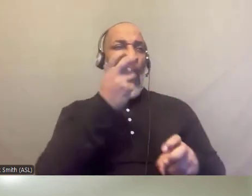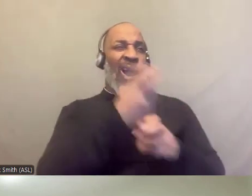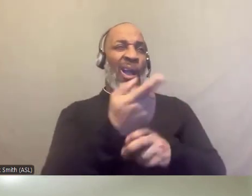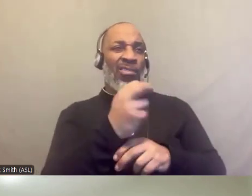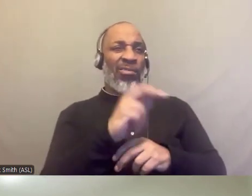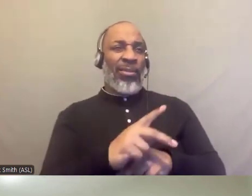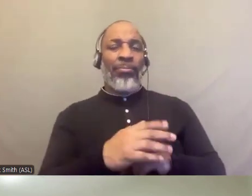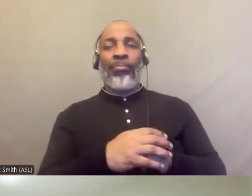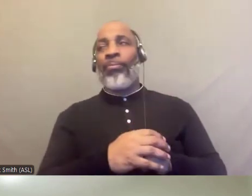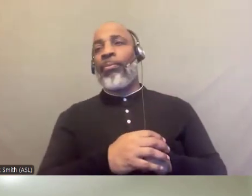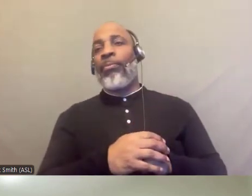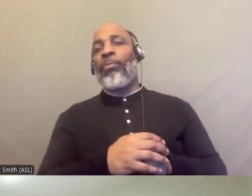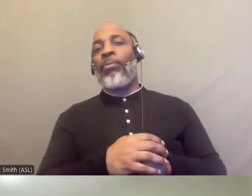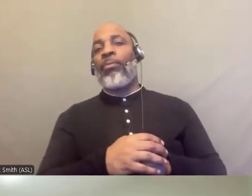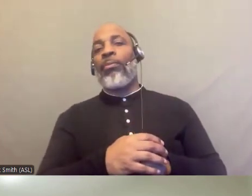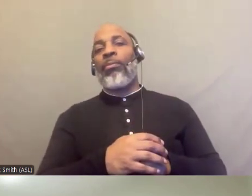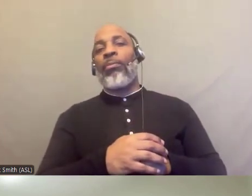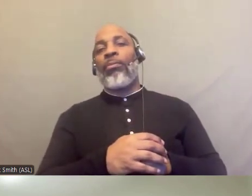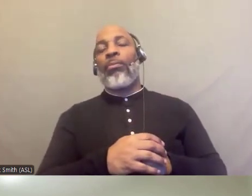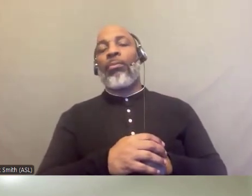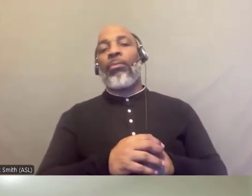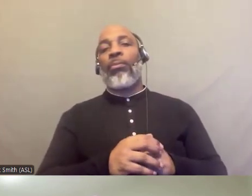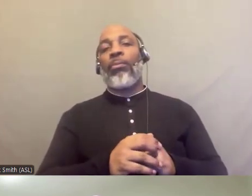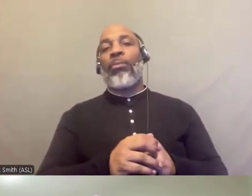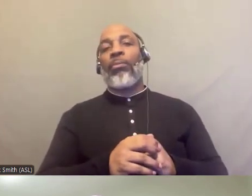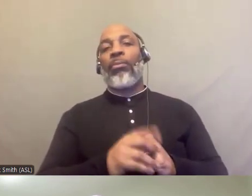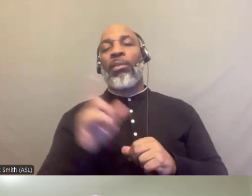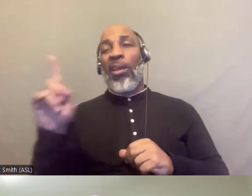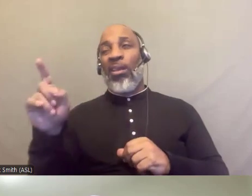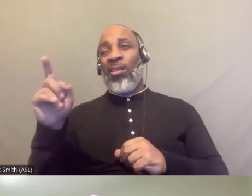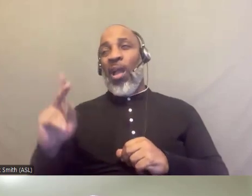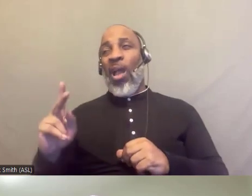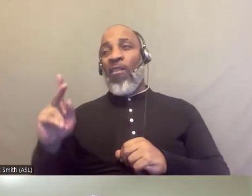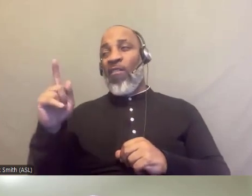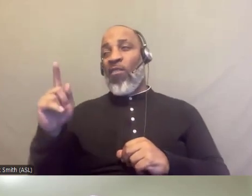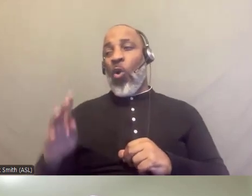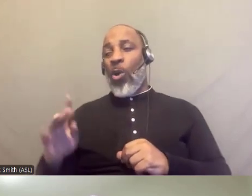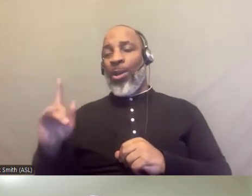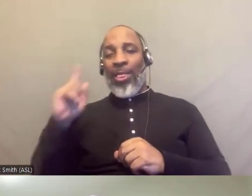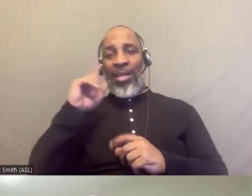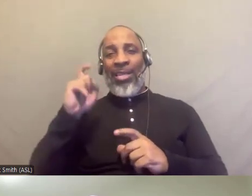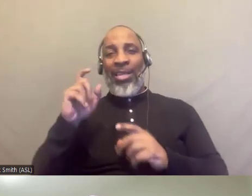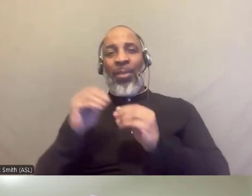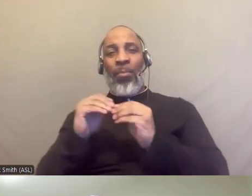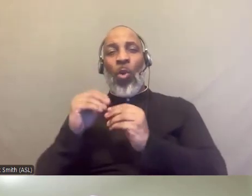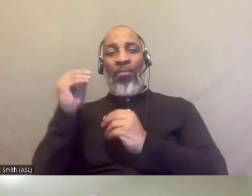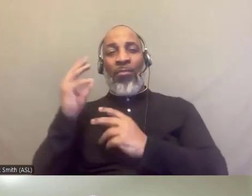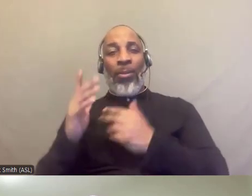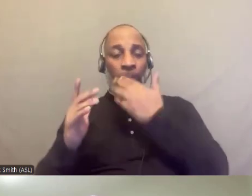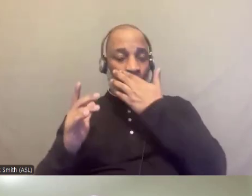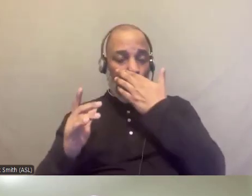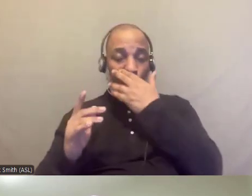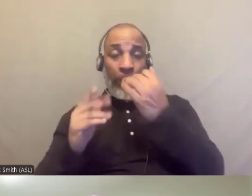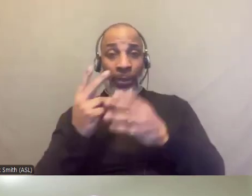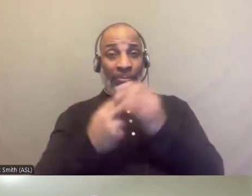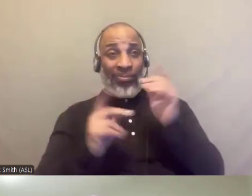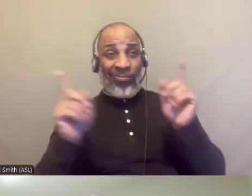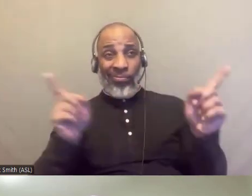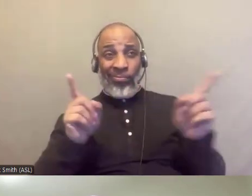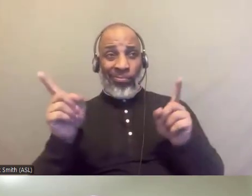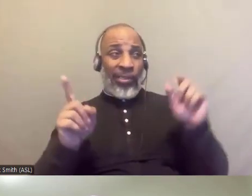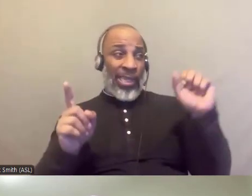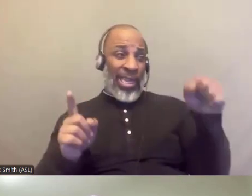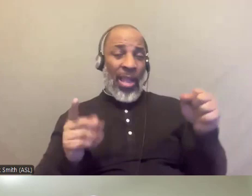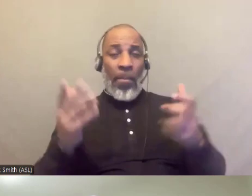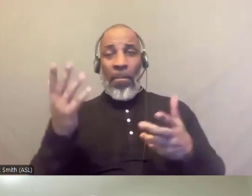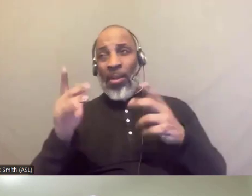audience thinks that we need some more information on this one. Yeah, I think both the yes answer and the